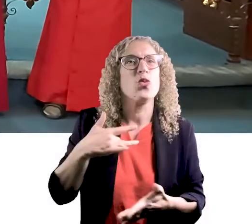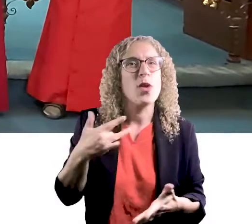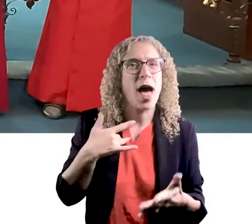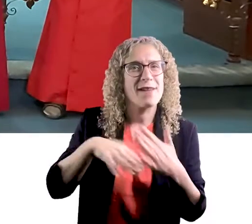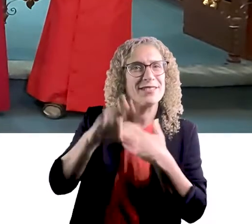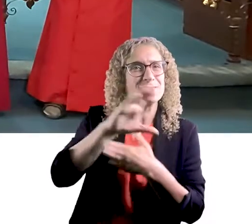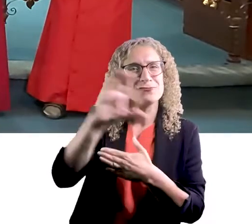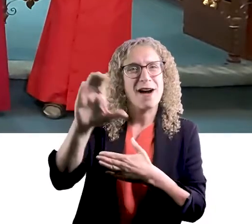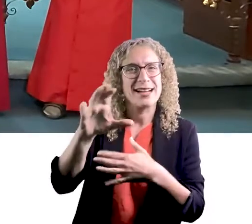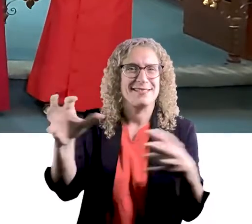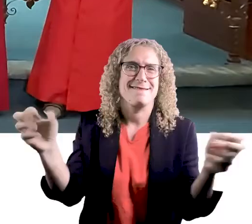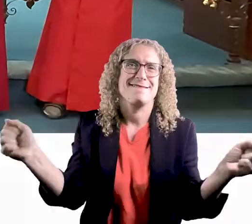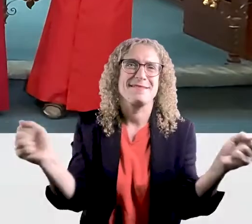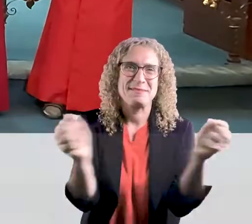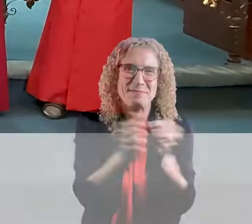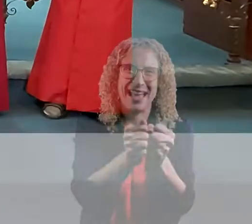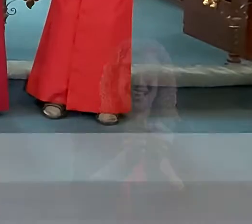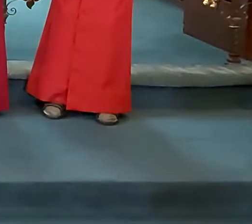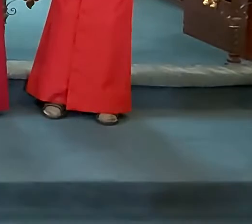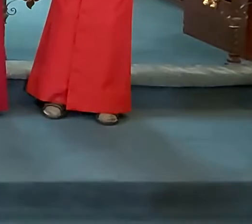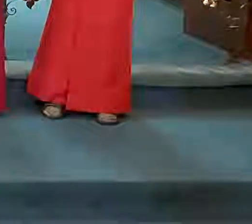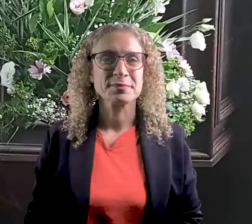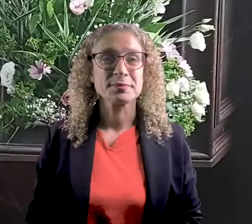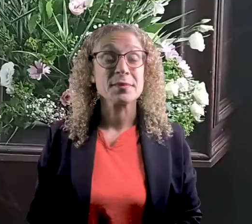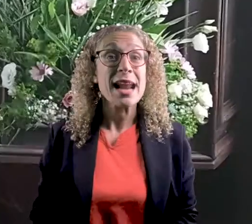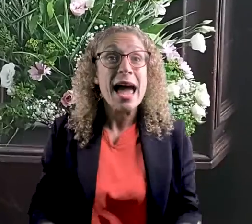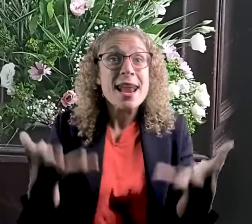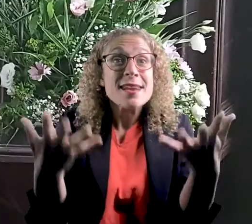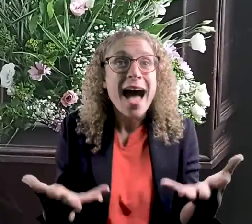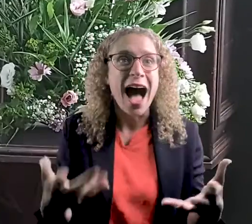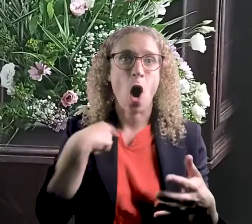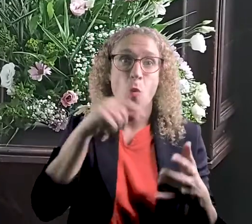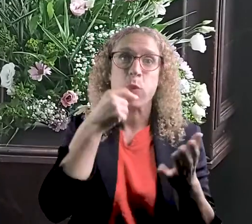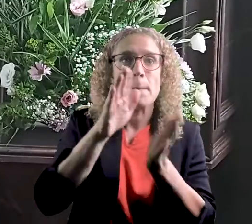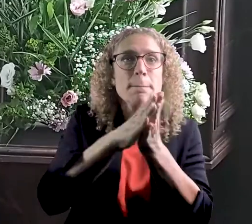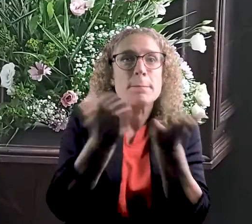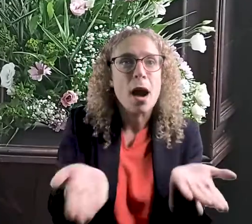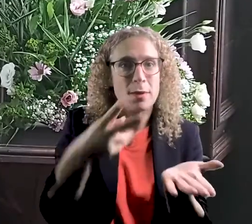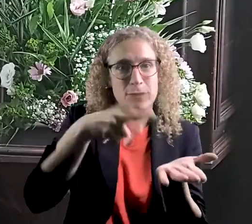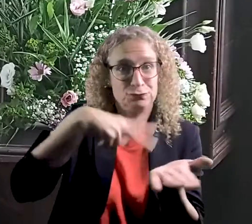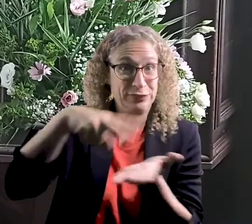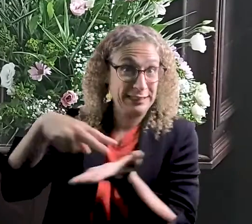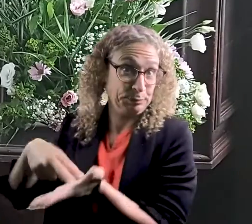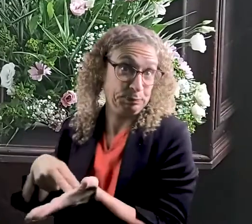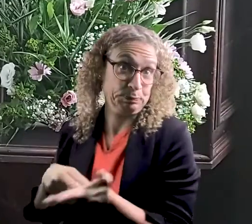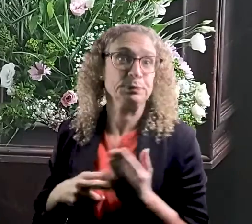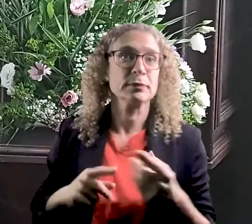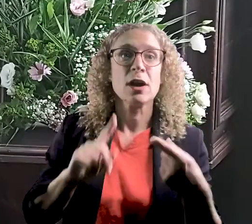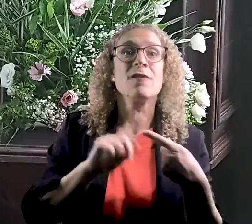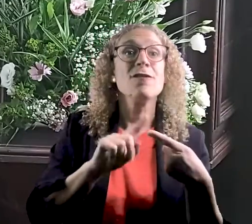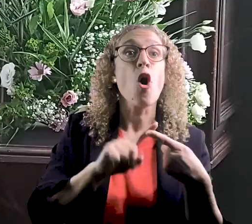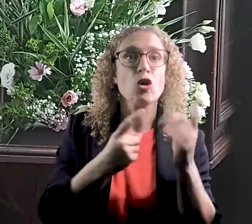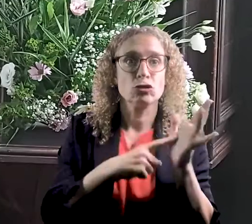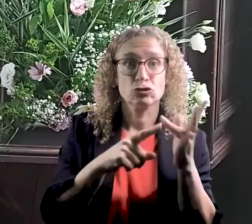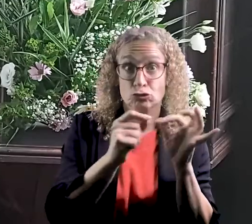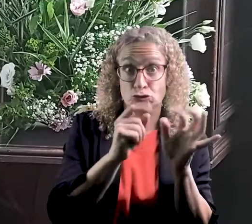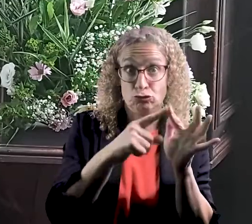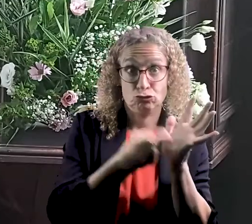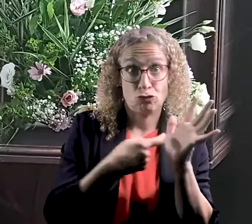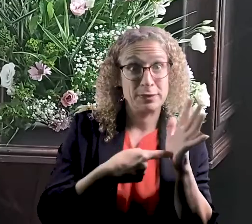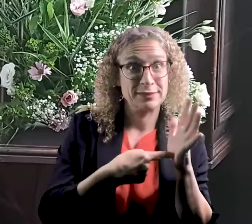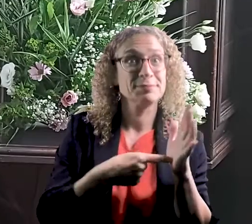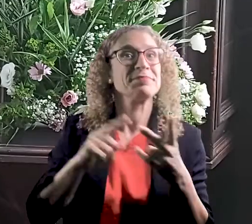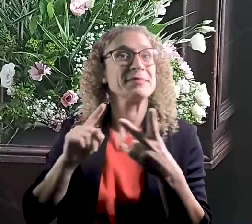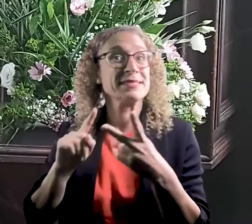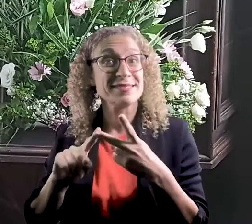Christ. Amen. And now two Bible readings, the first brought to us by Robert